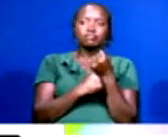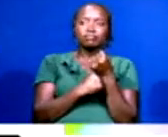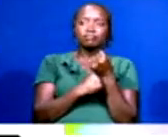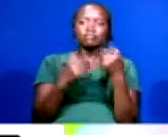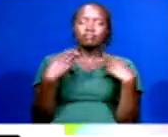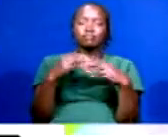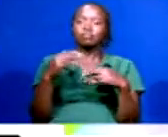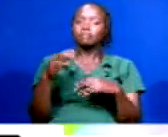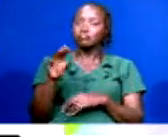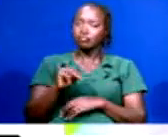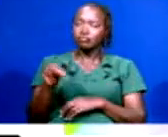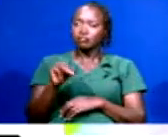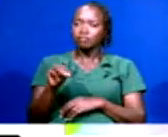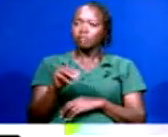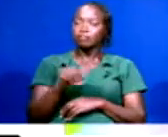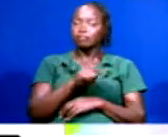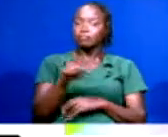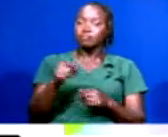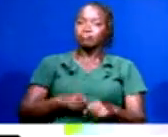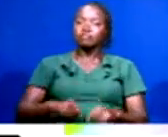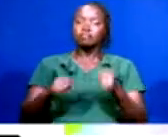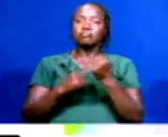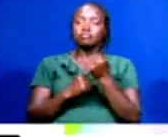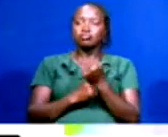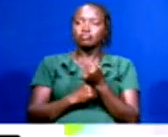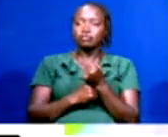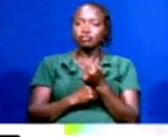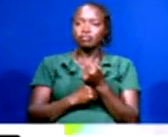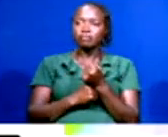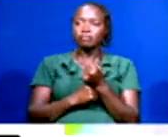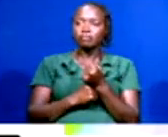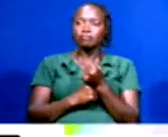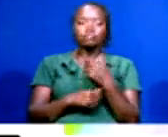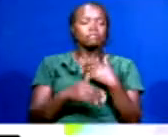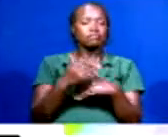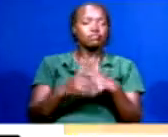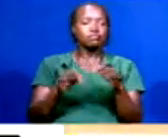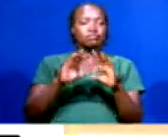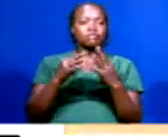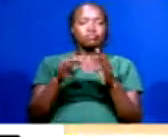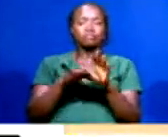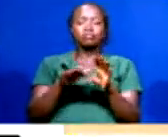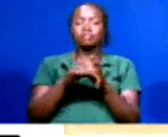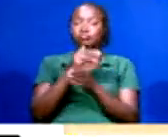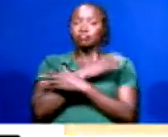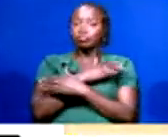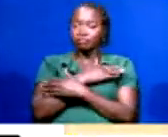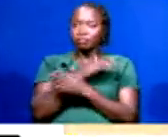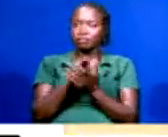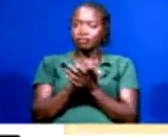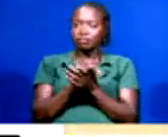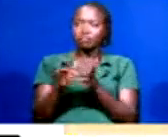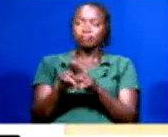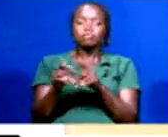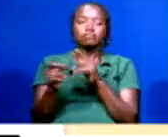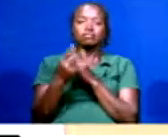of Mandera, those who are able, to support their neighbors, their family members, and their friends. According to the